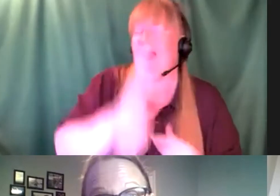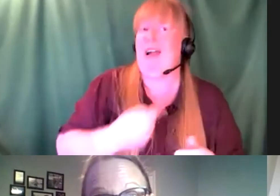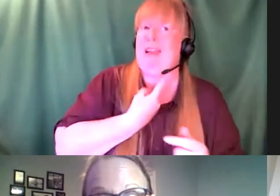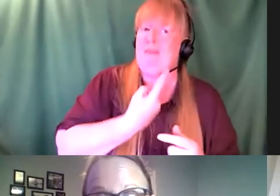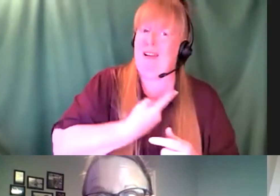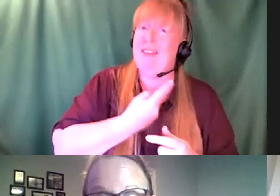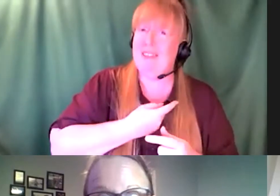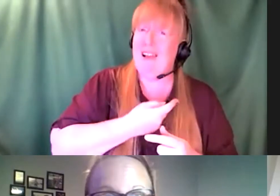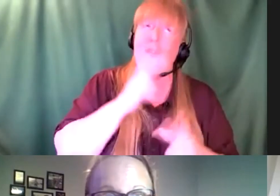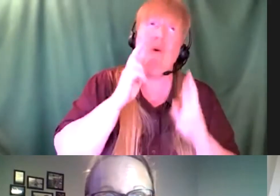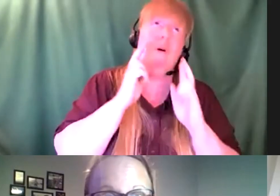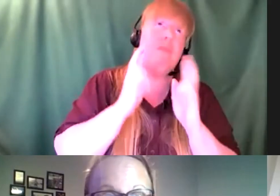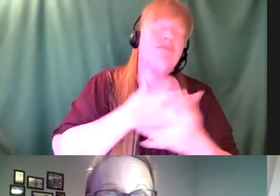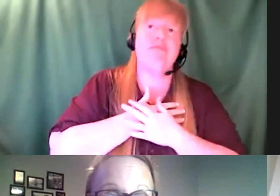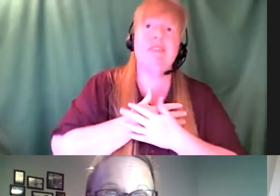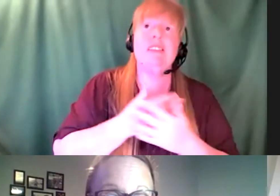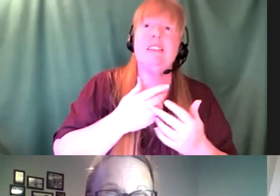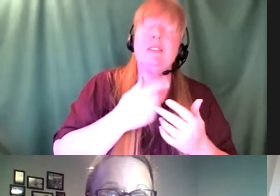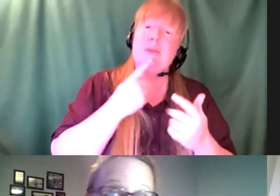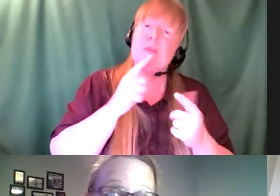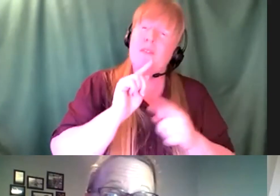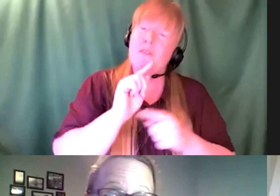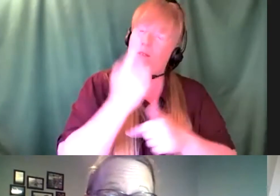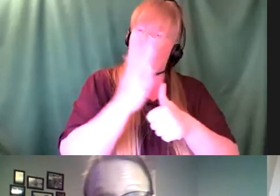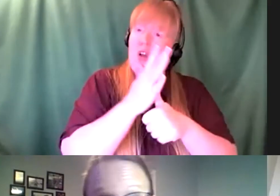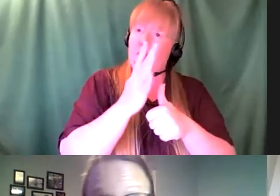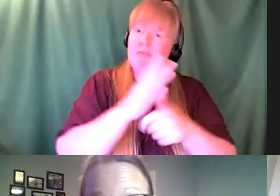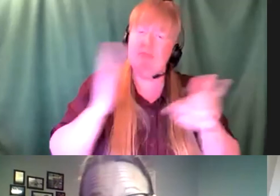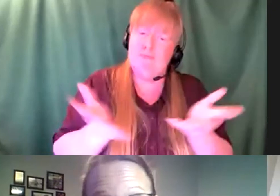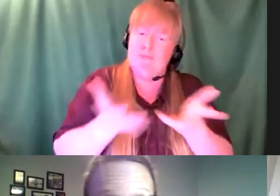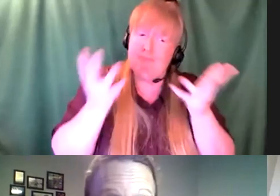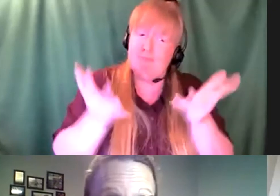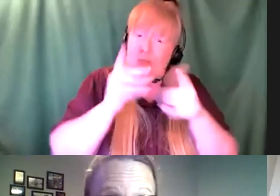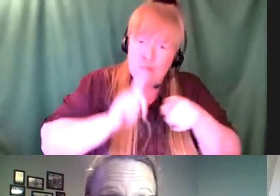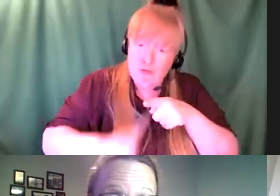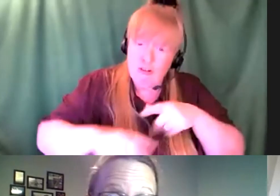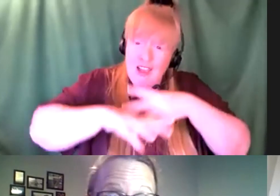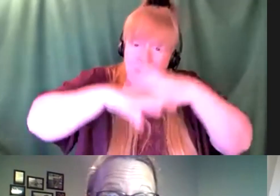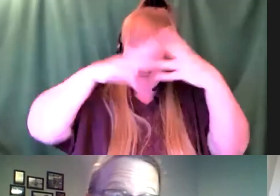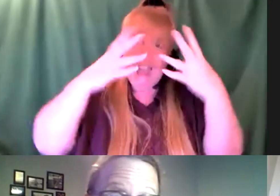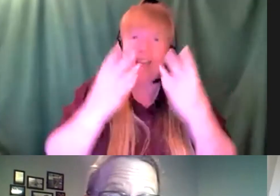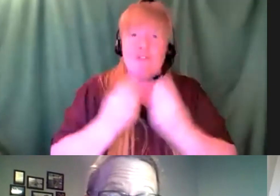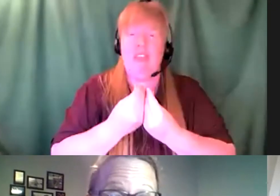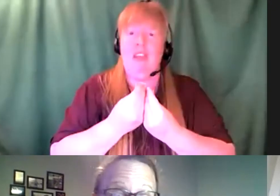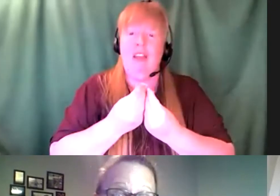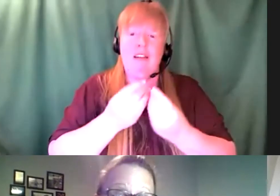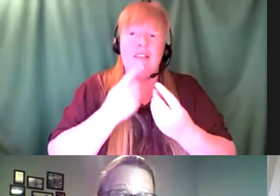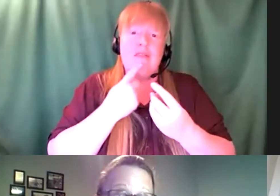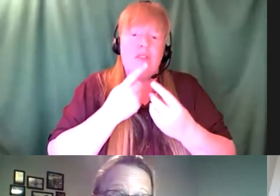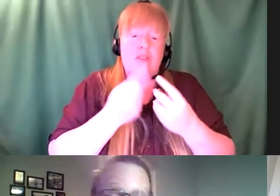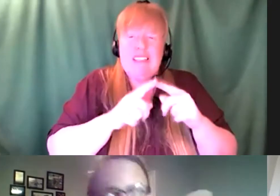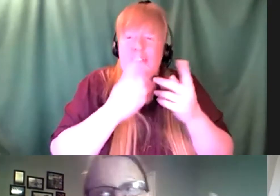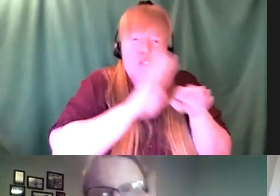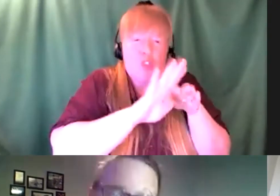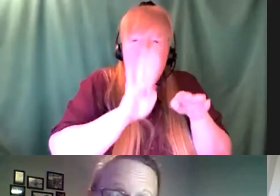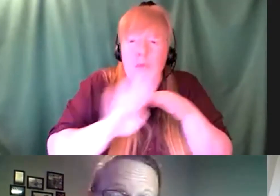the first thing to do is to kind of encourage people to try anything and everything that is around and available.